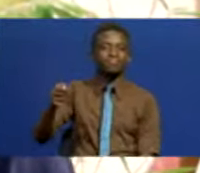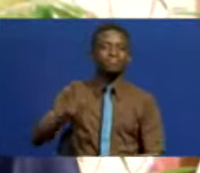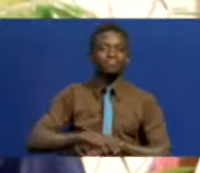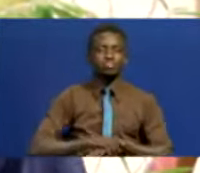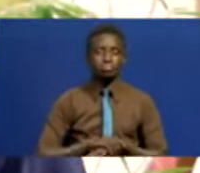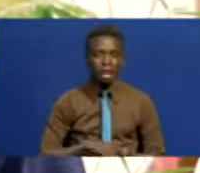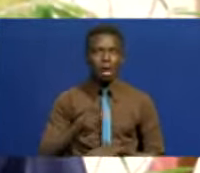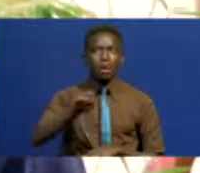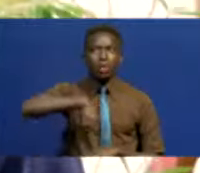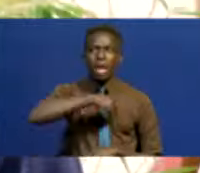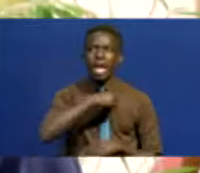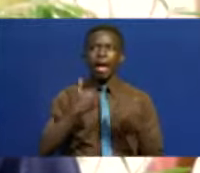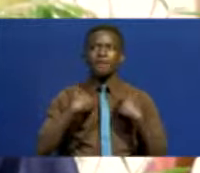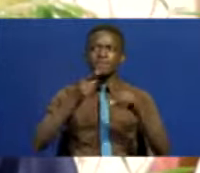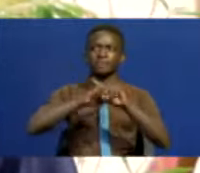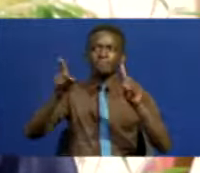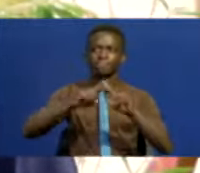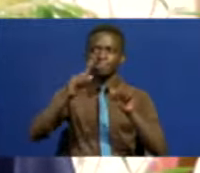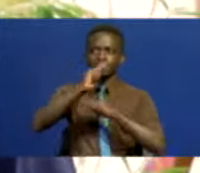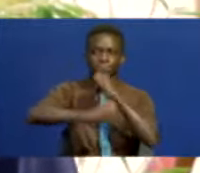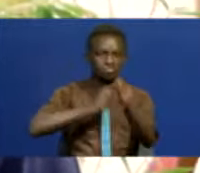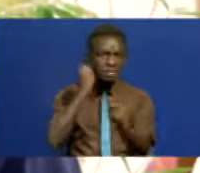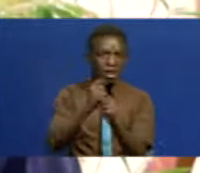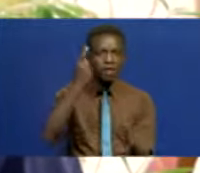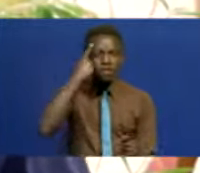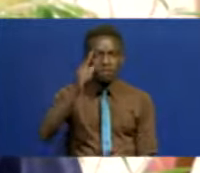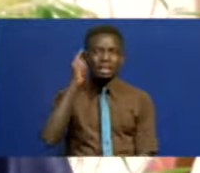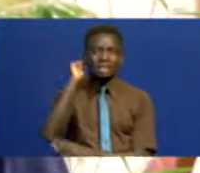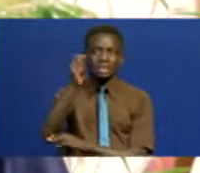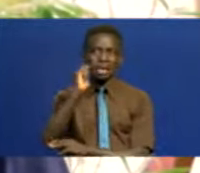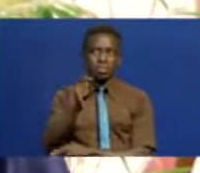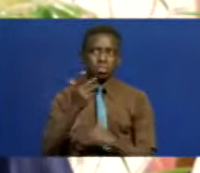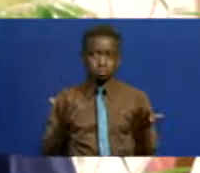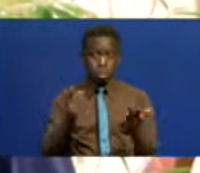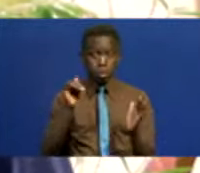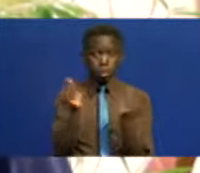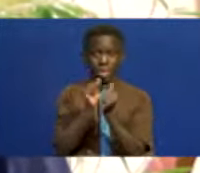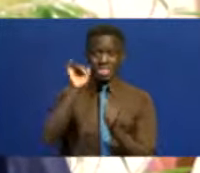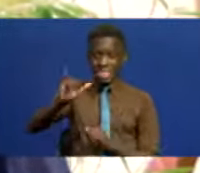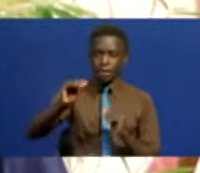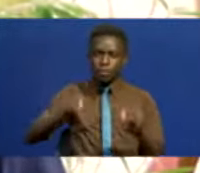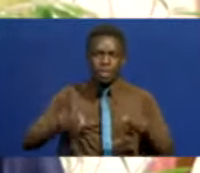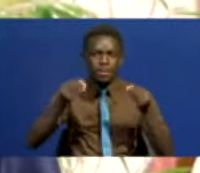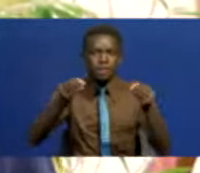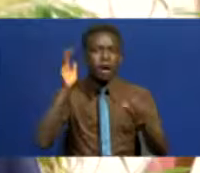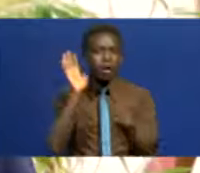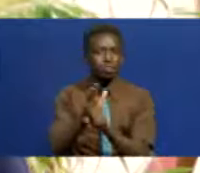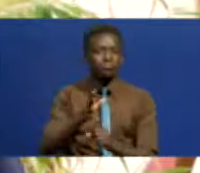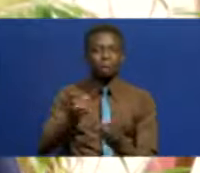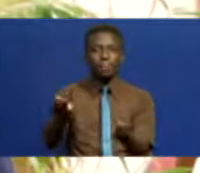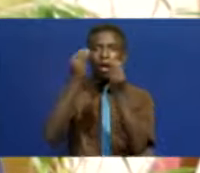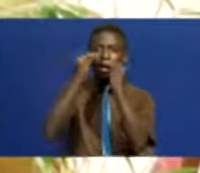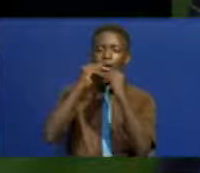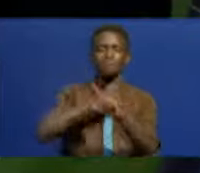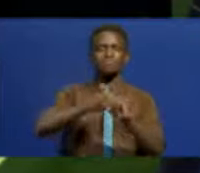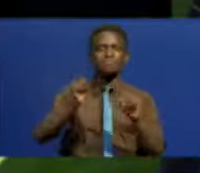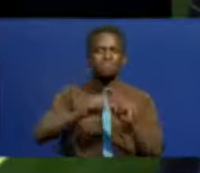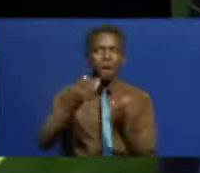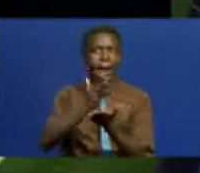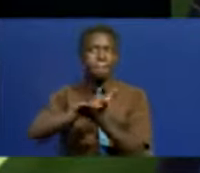of the parts of our temple. In that, we were given locks, and then now we were taught about the parts of our